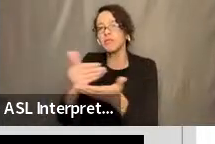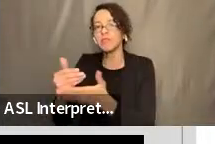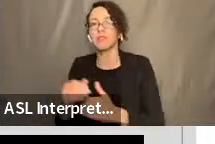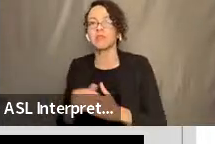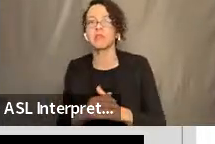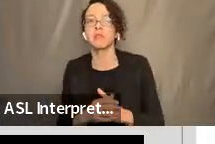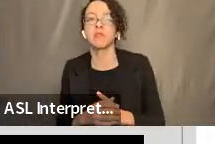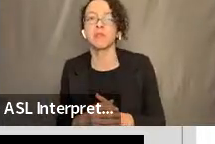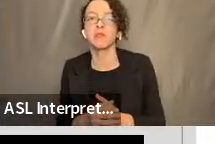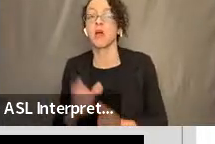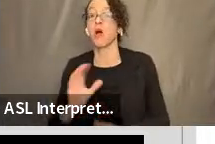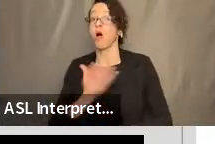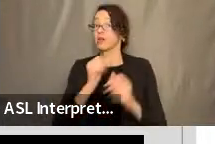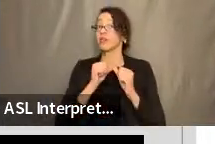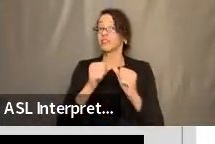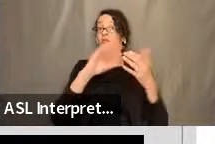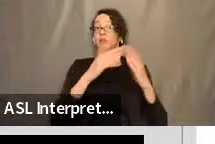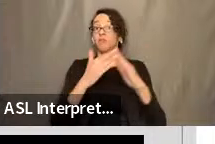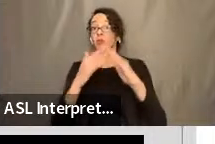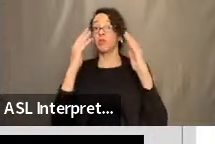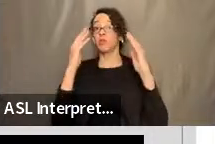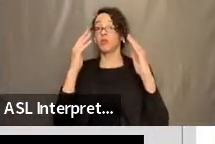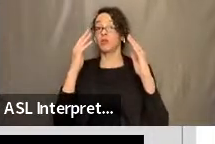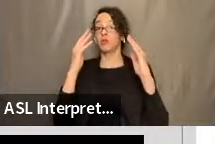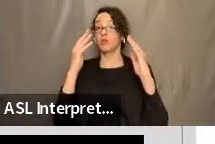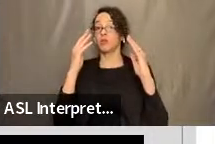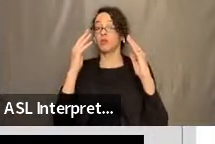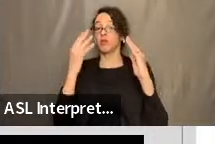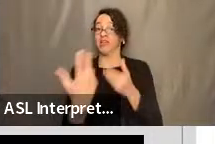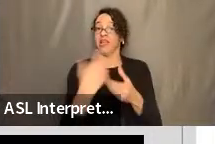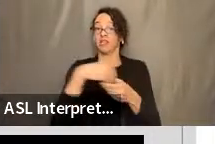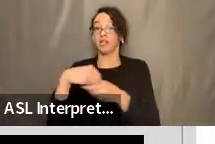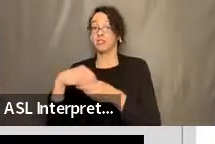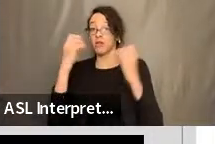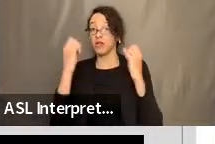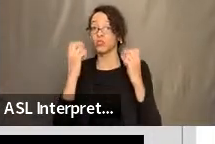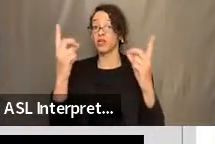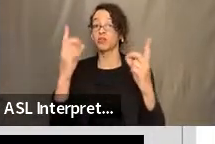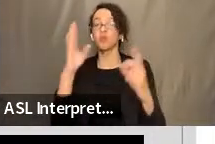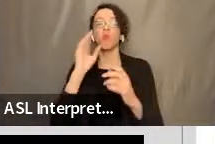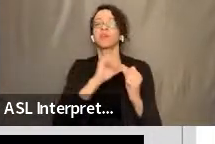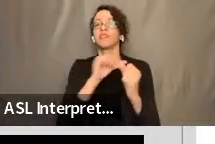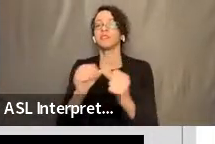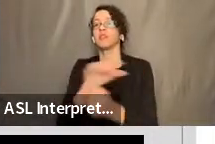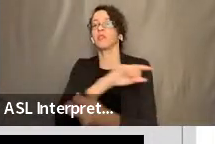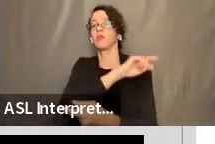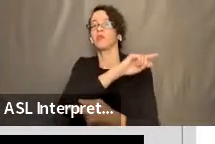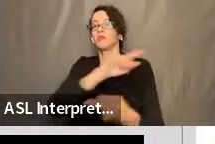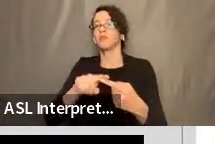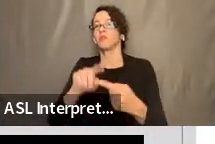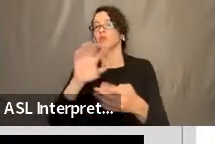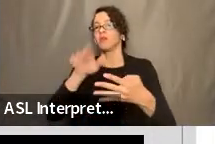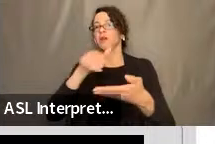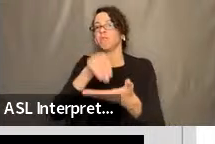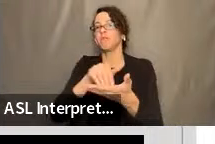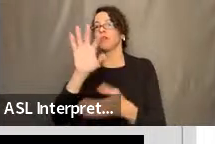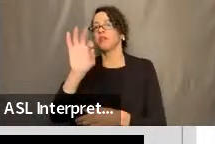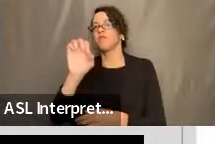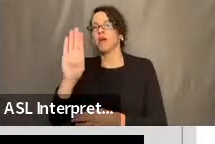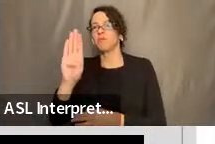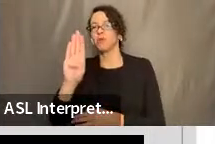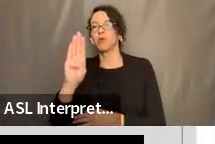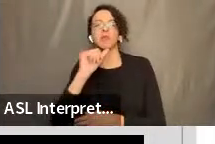through mid-February. And see that one hasn't been updated. And additional input will be accepted